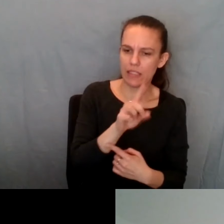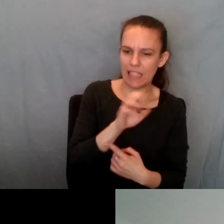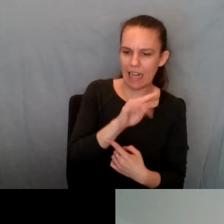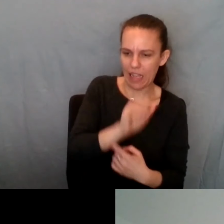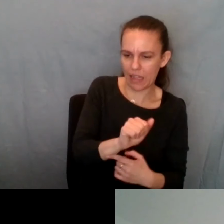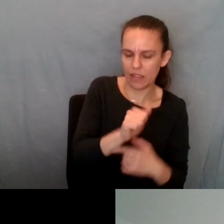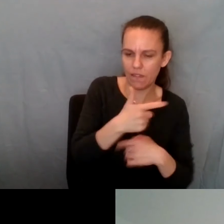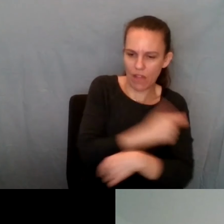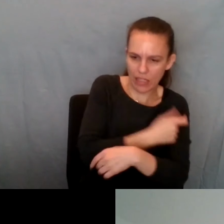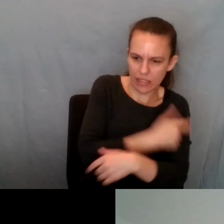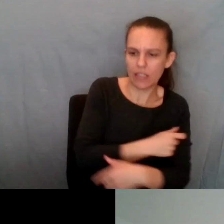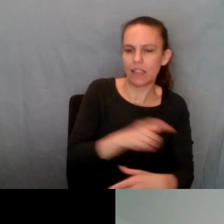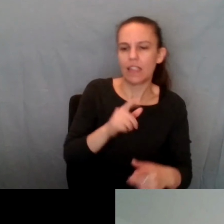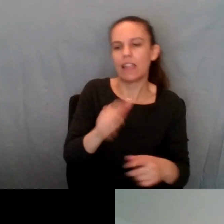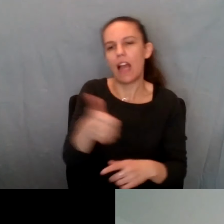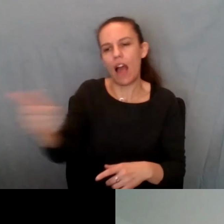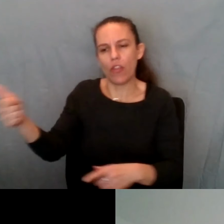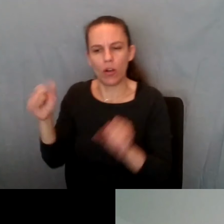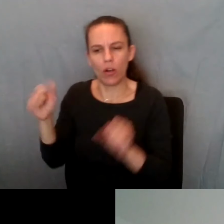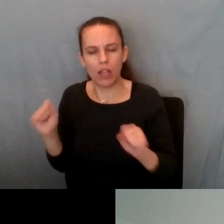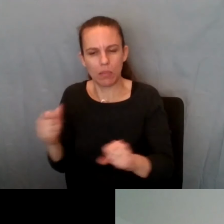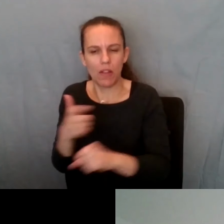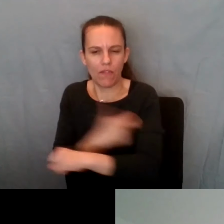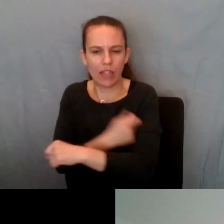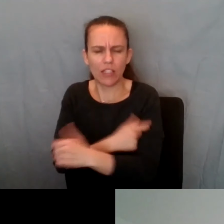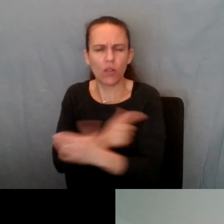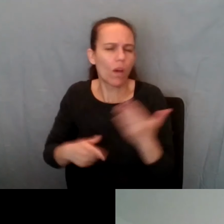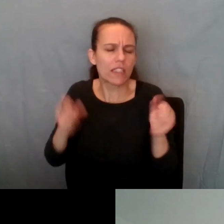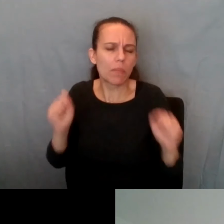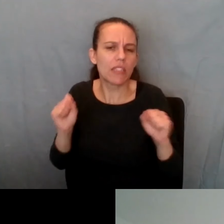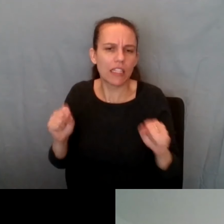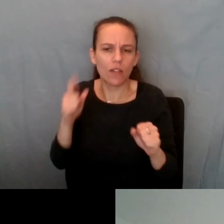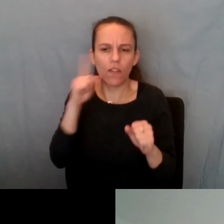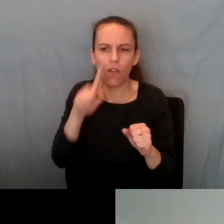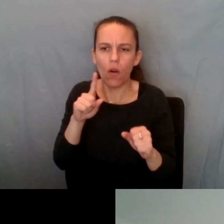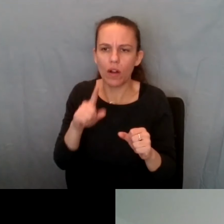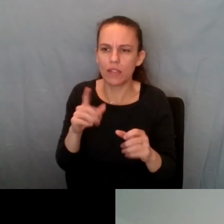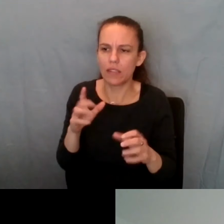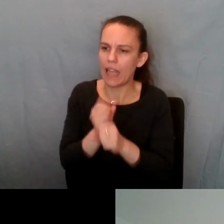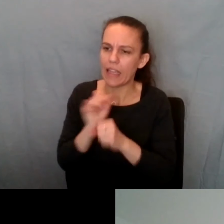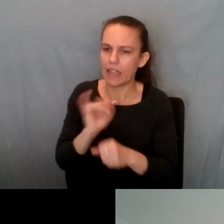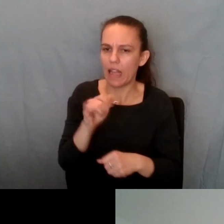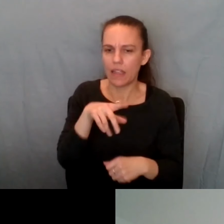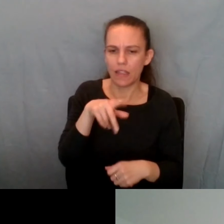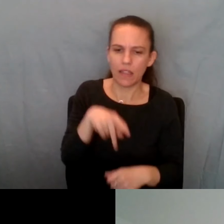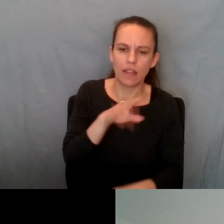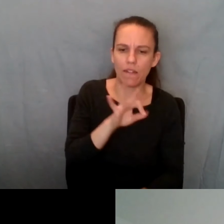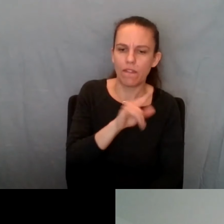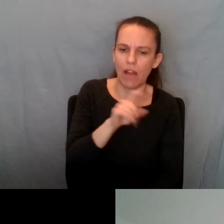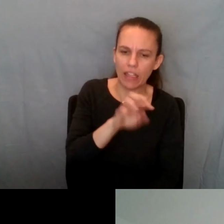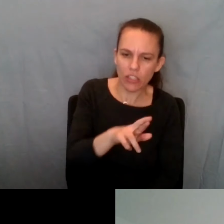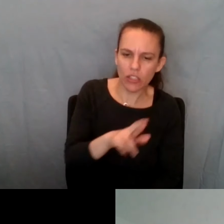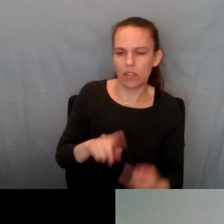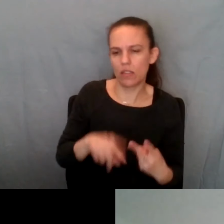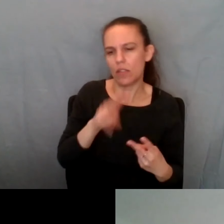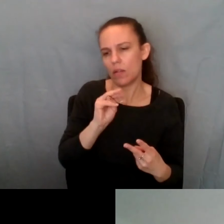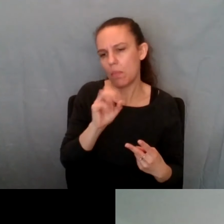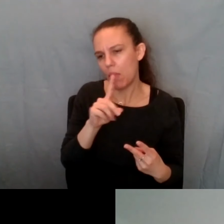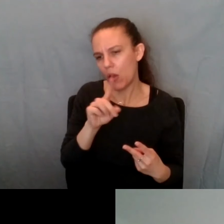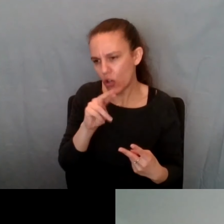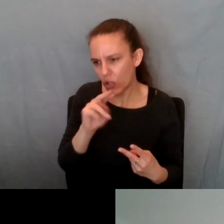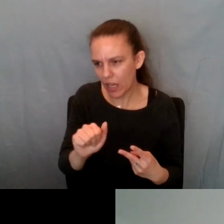the potential for actually taking the vaccines, for example, Pfizer or Moderna vaccine, and actually